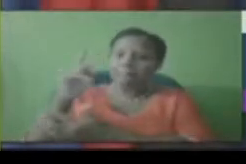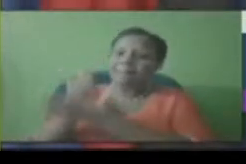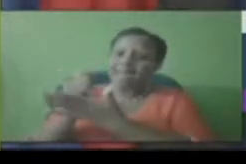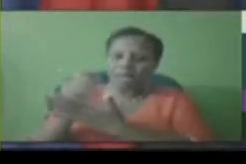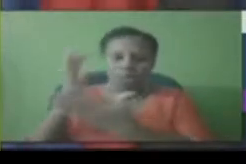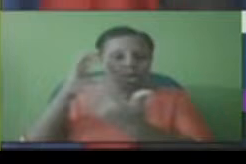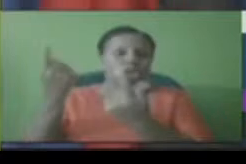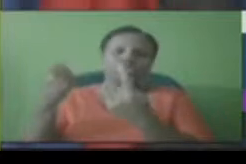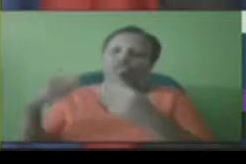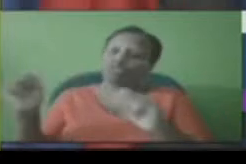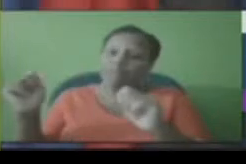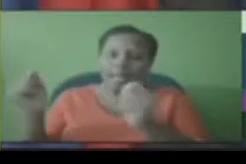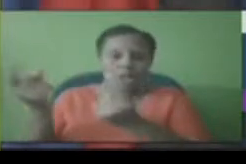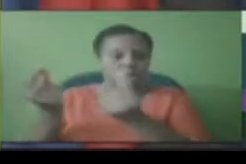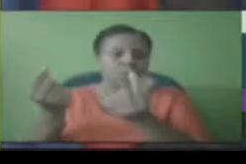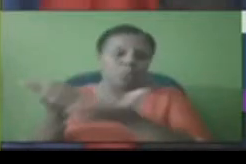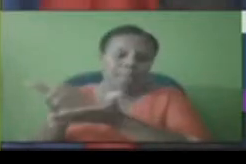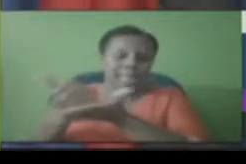Minister Fellow.